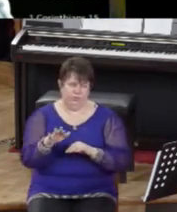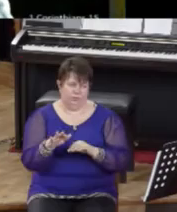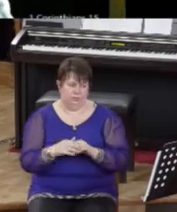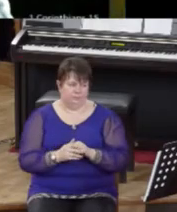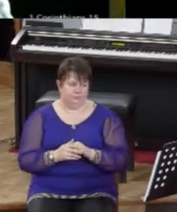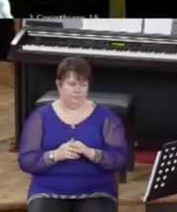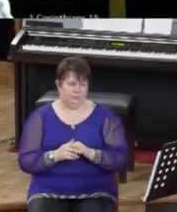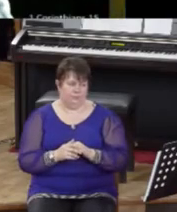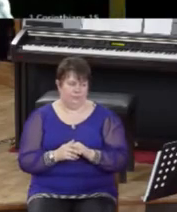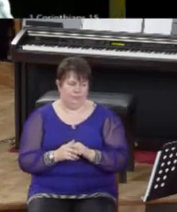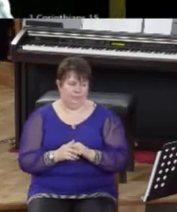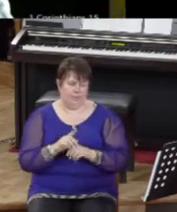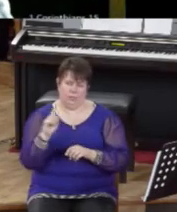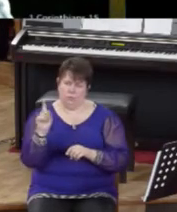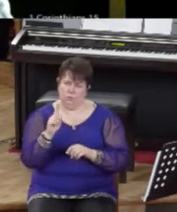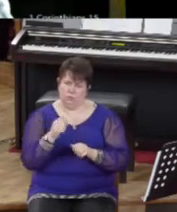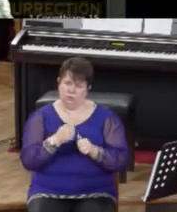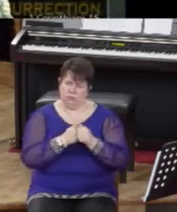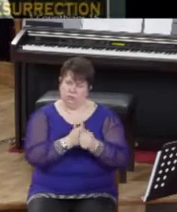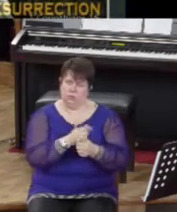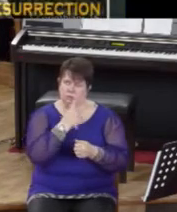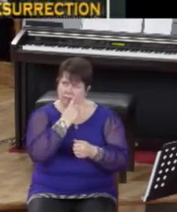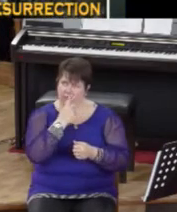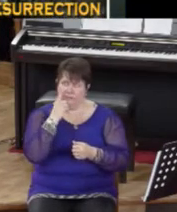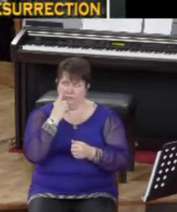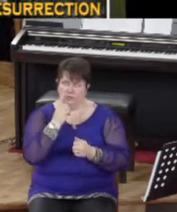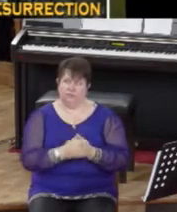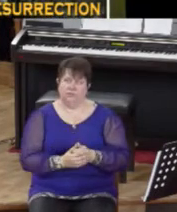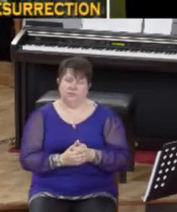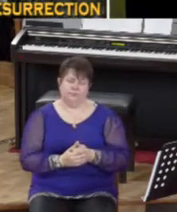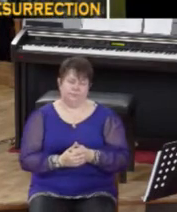what's the supporting evidence?